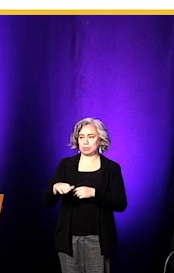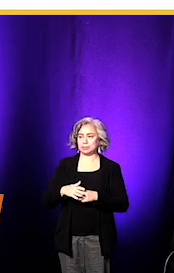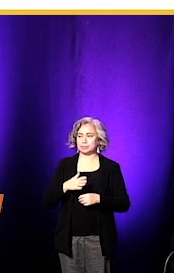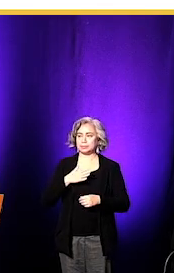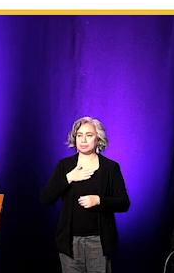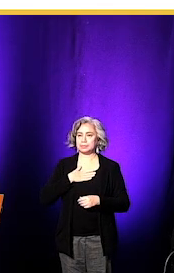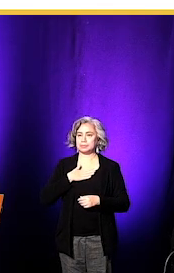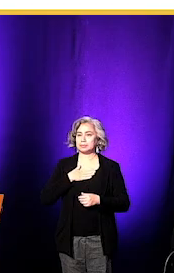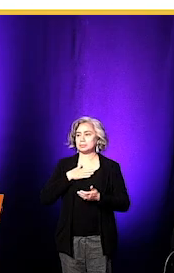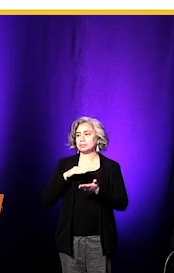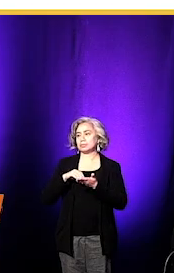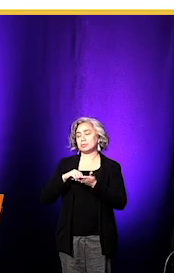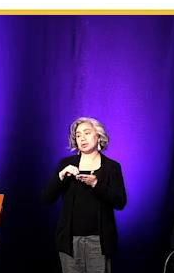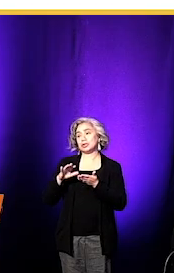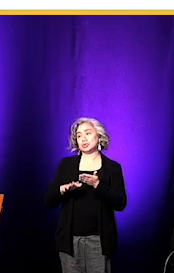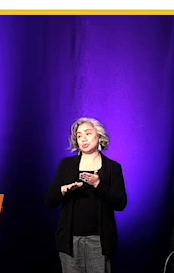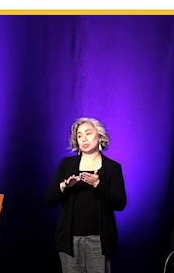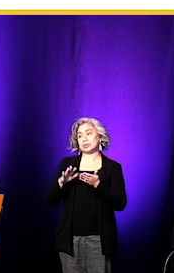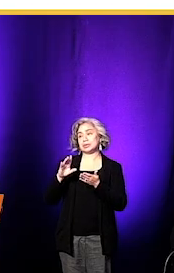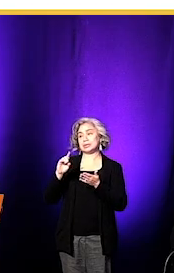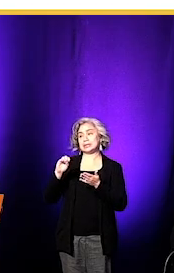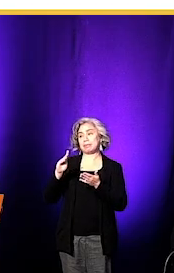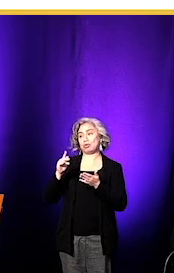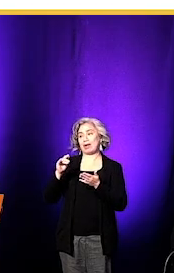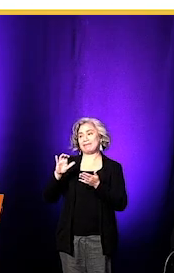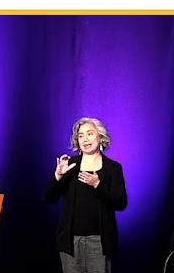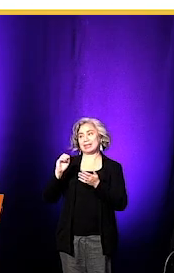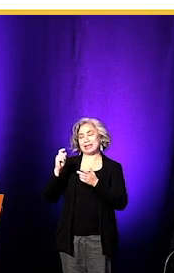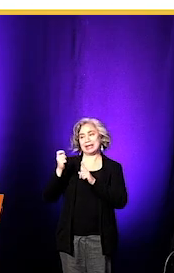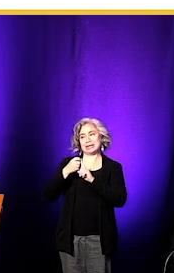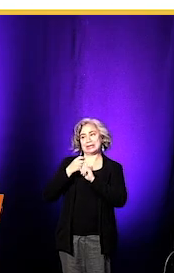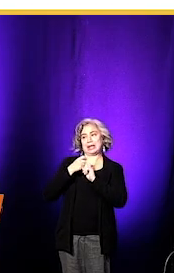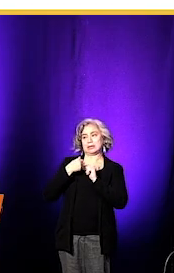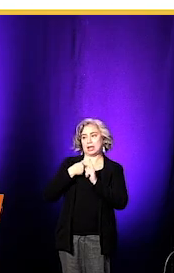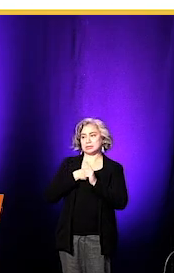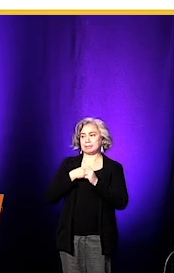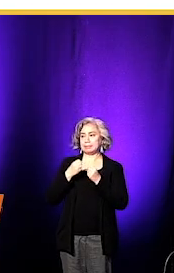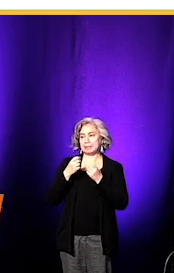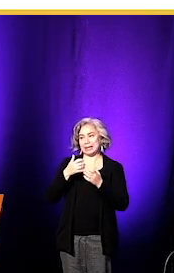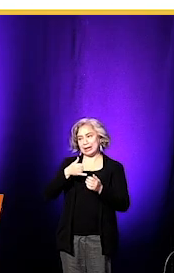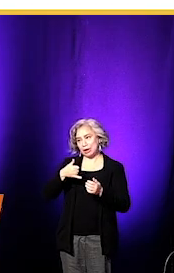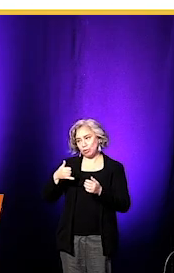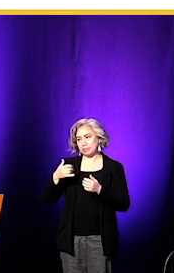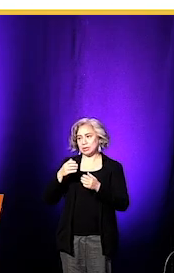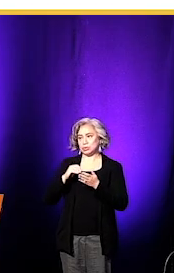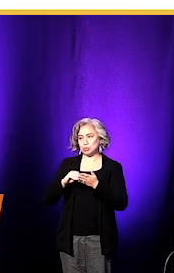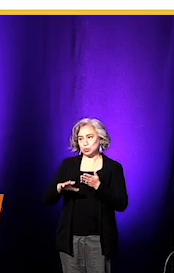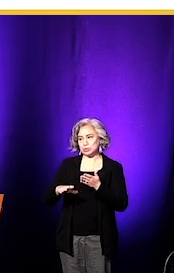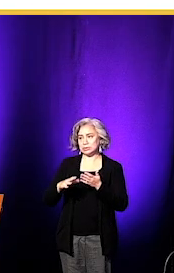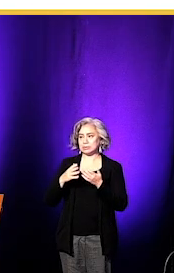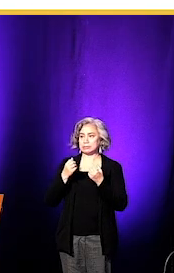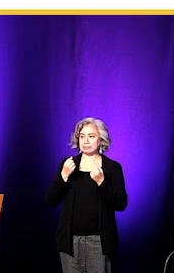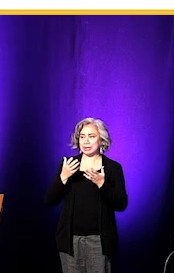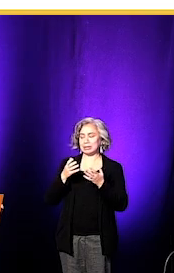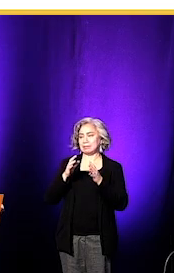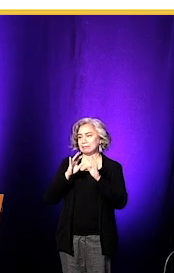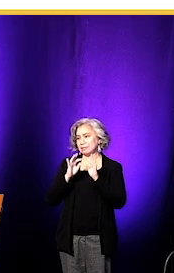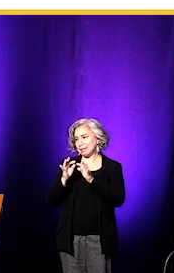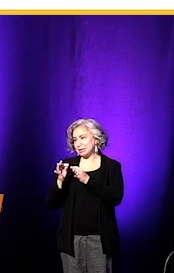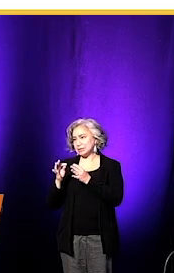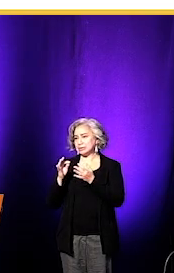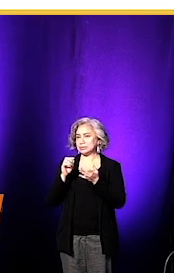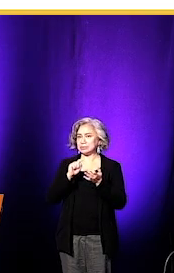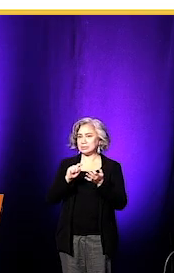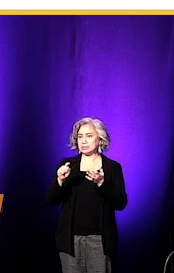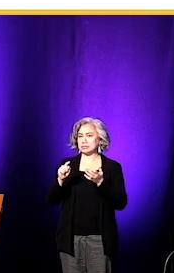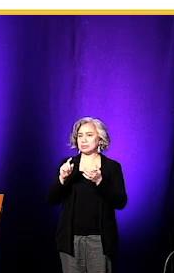is under attack in a lot of different ways. We have a number of Arab students, a number of families of students who are of mixed